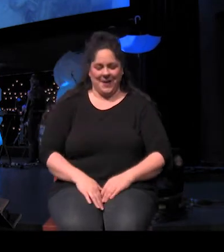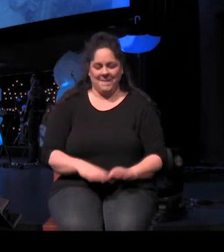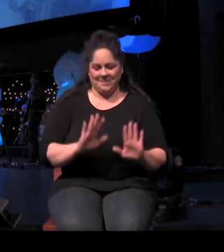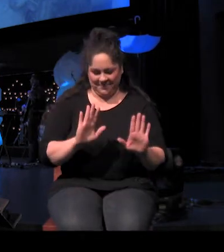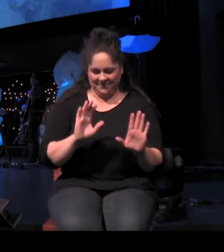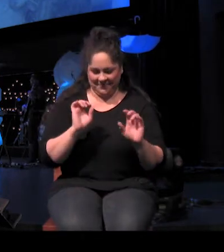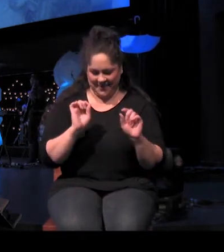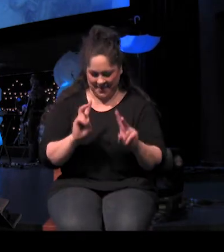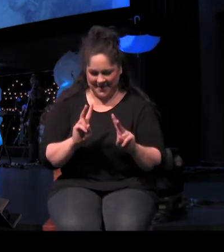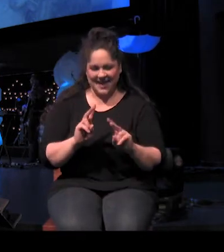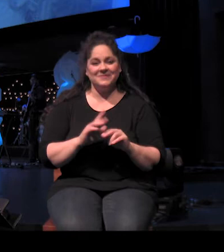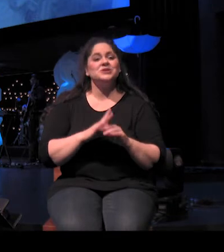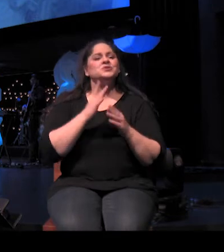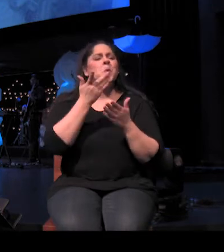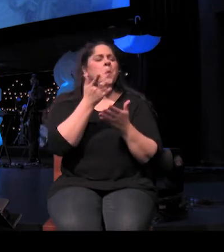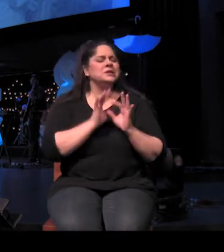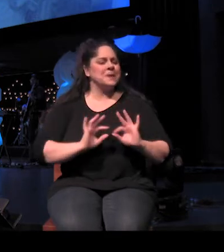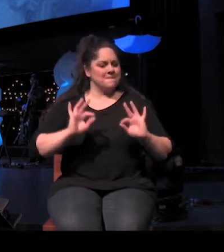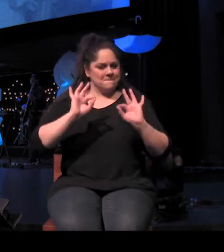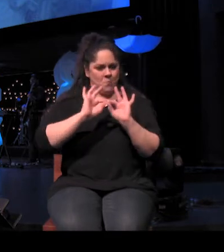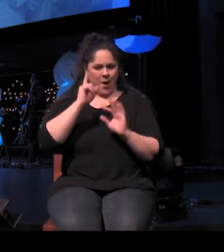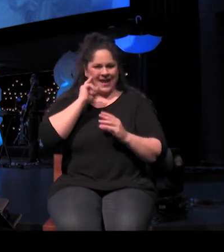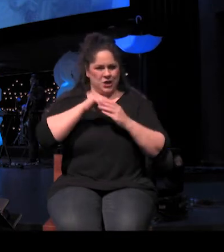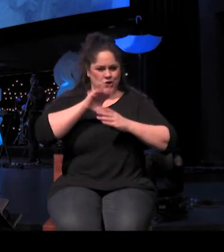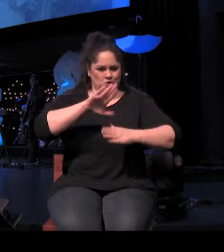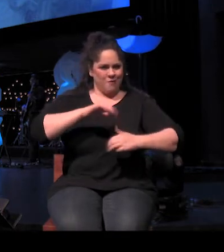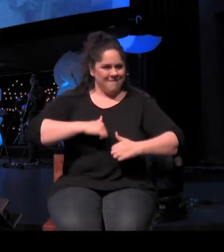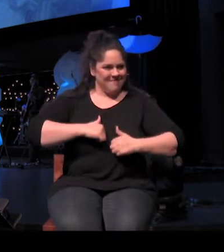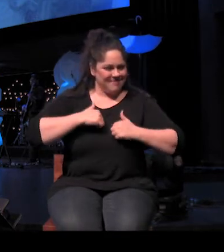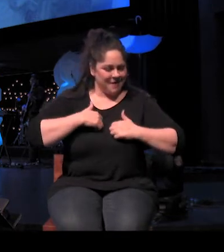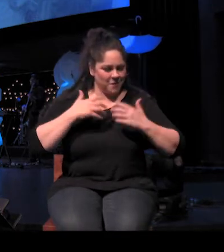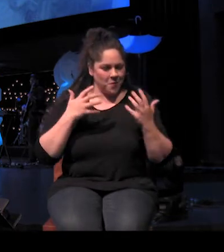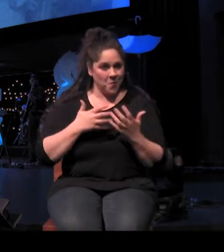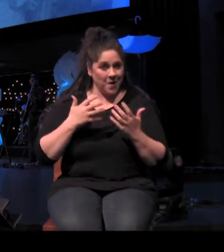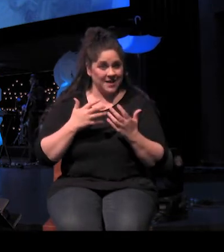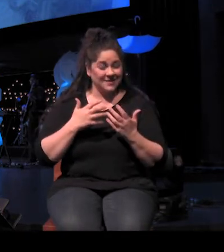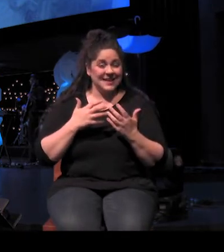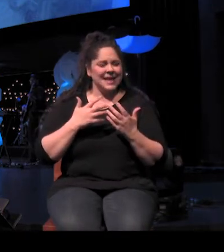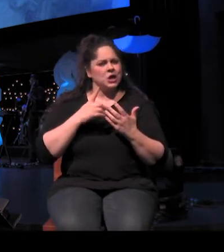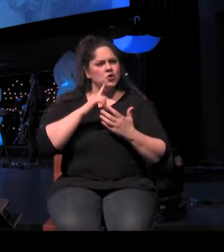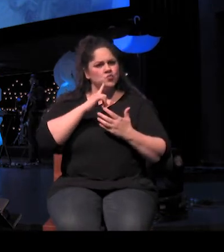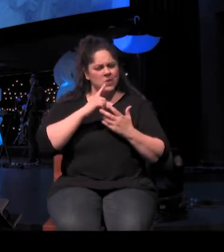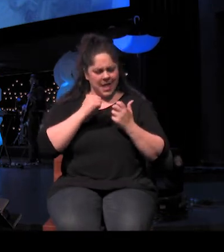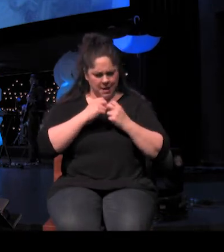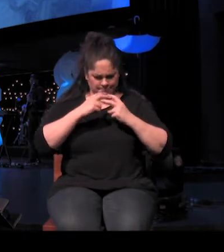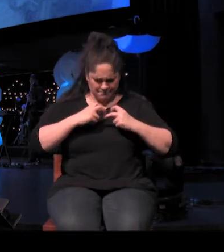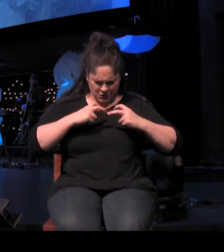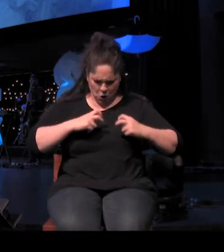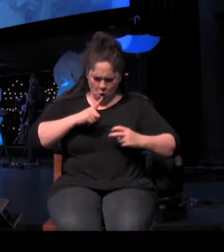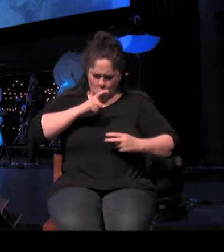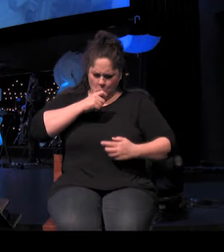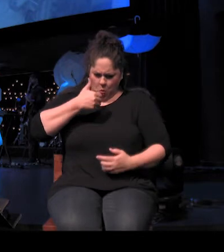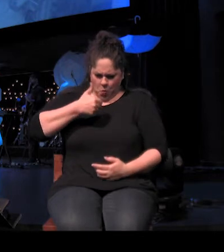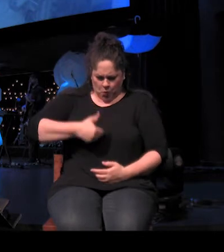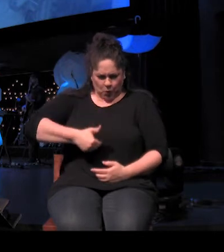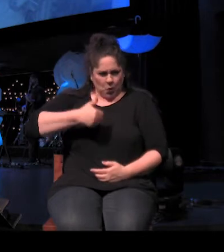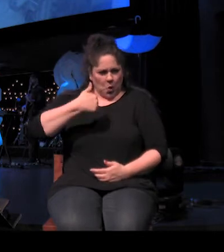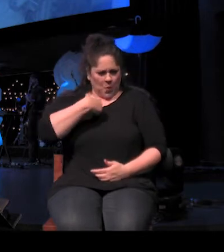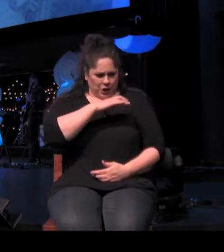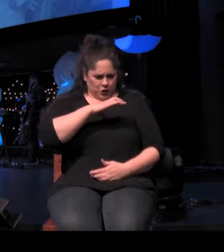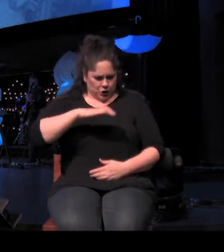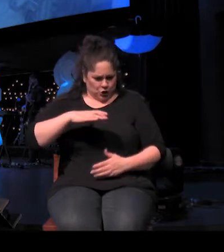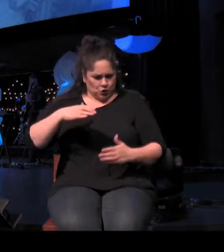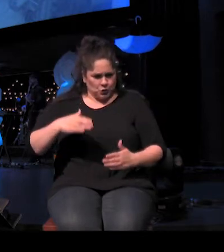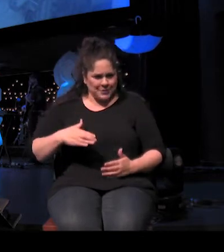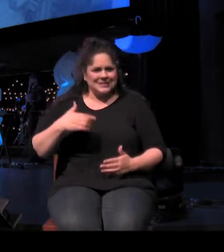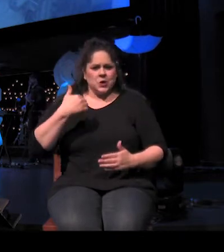Okay. The reason I love core values is because it's talking about who we are, right? Who are we as Christians and who are we